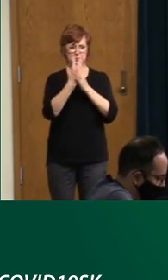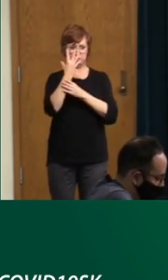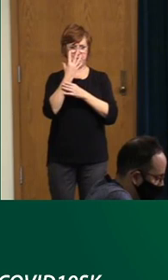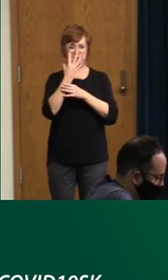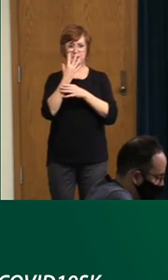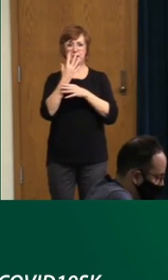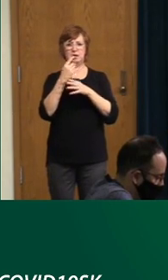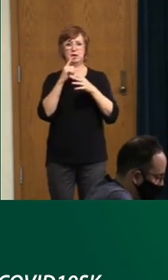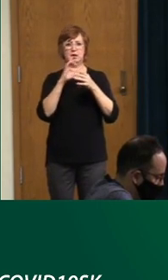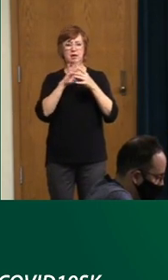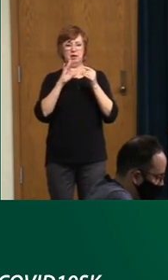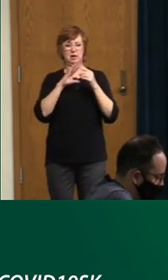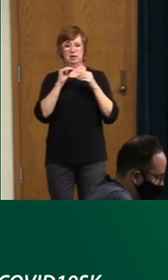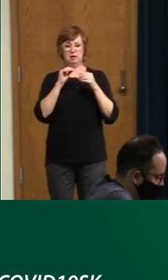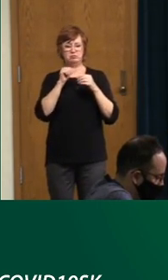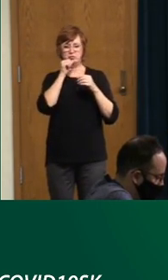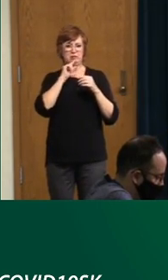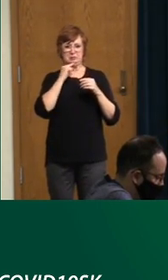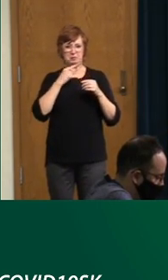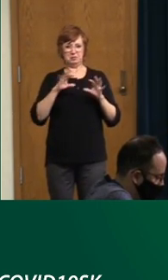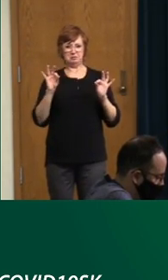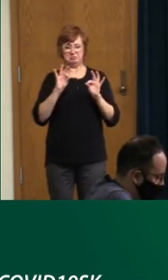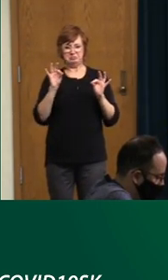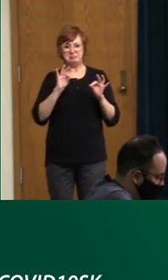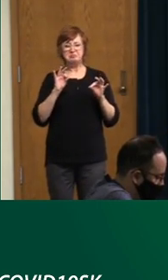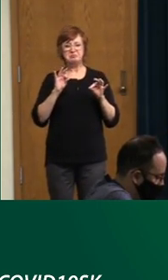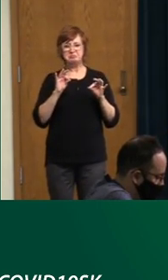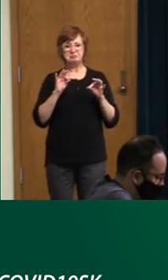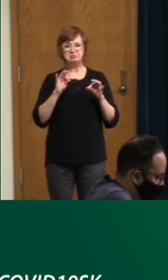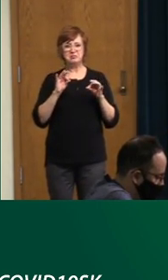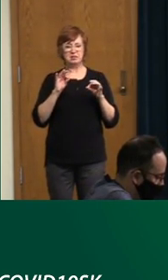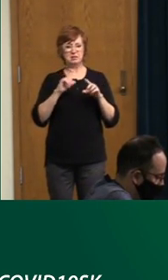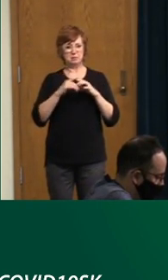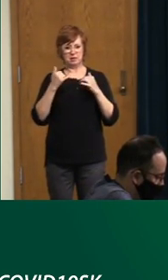flatten the curve were nowhere near that same level. So I don't think you can